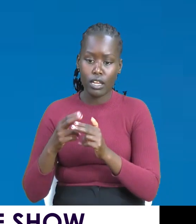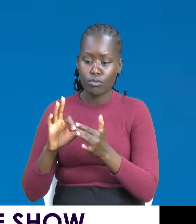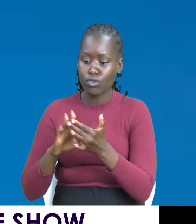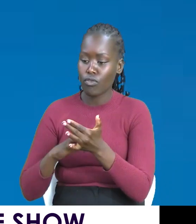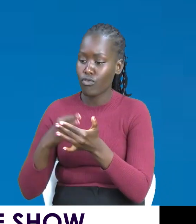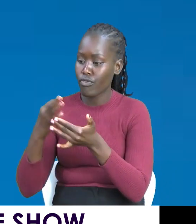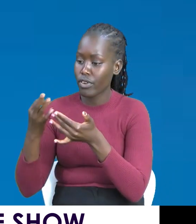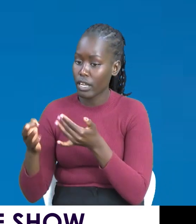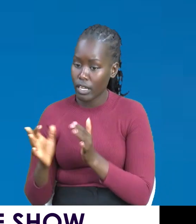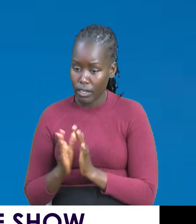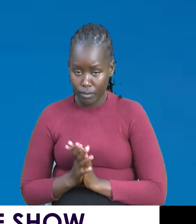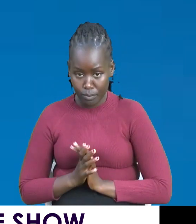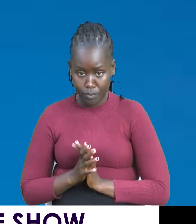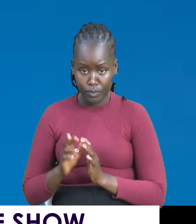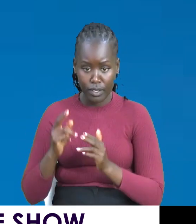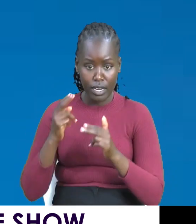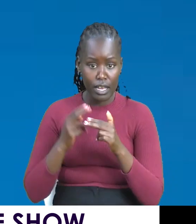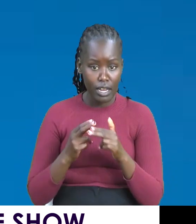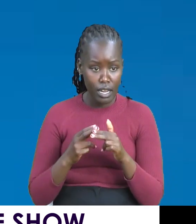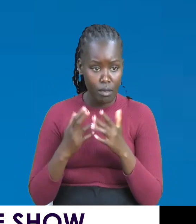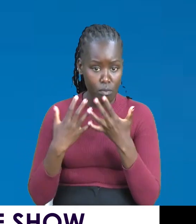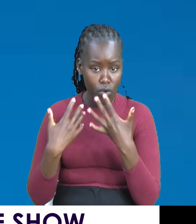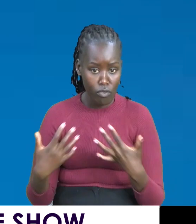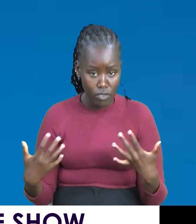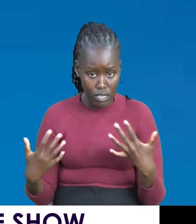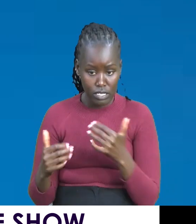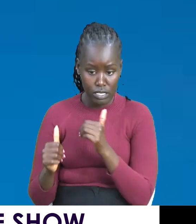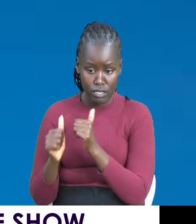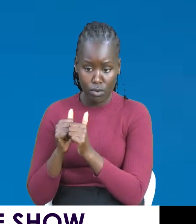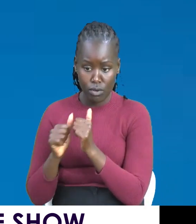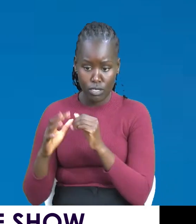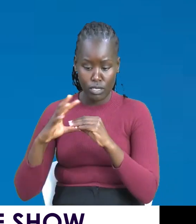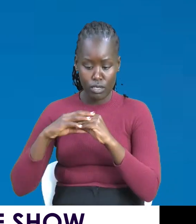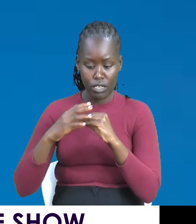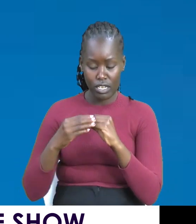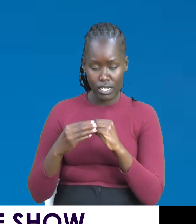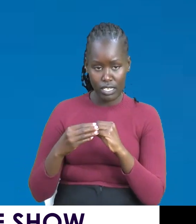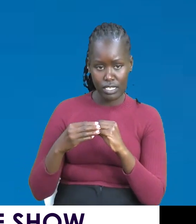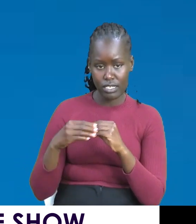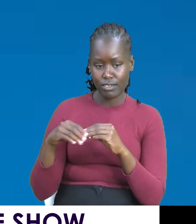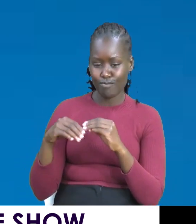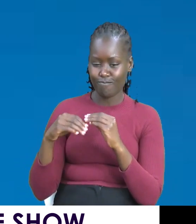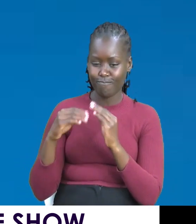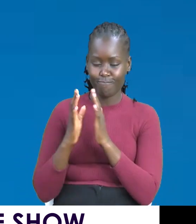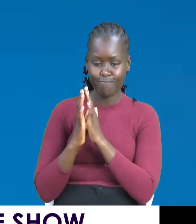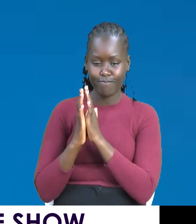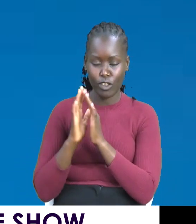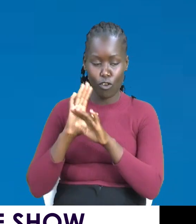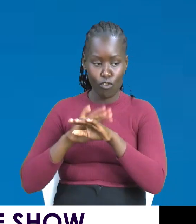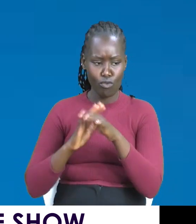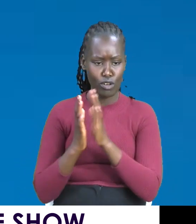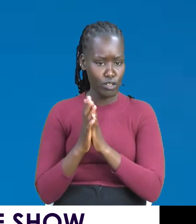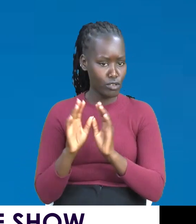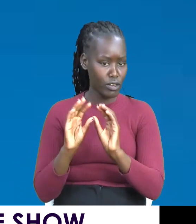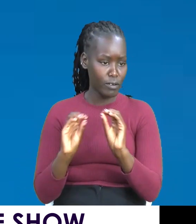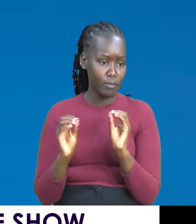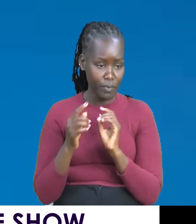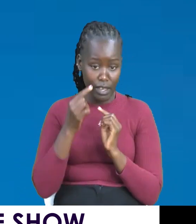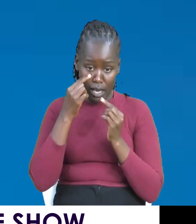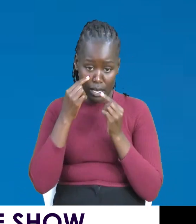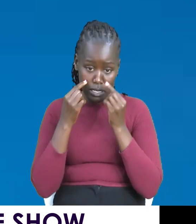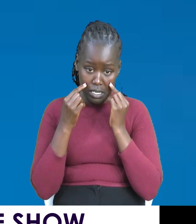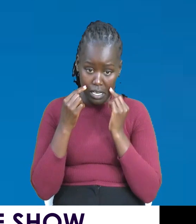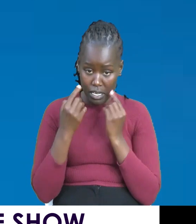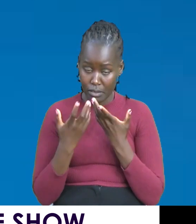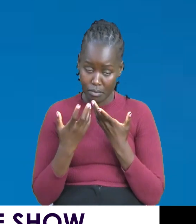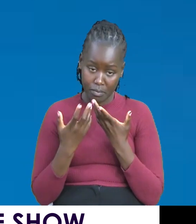failure, names of things that never created legacy. Do not be cheated. Your tears may be